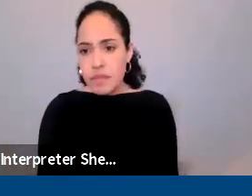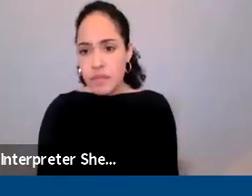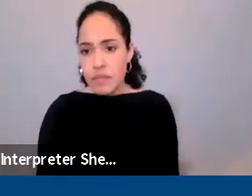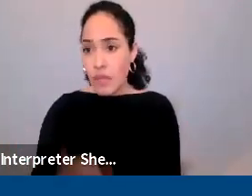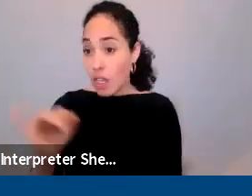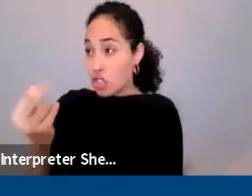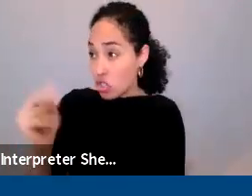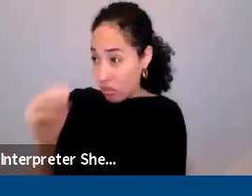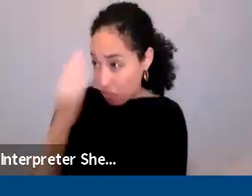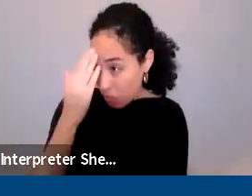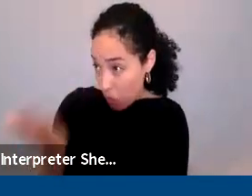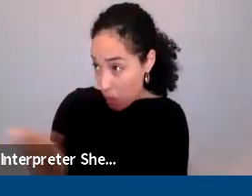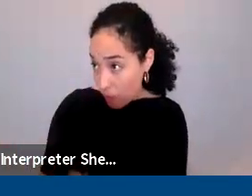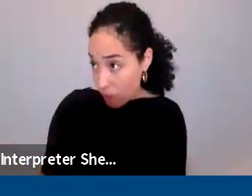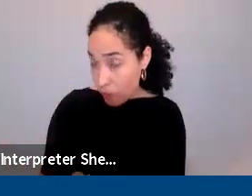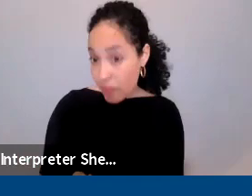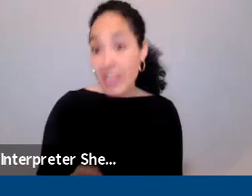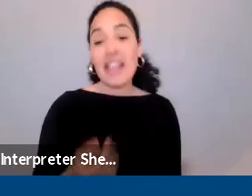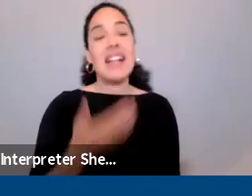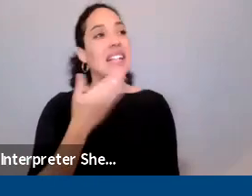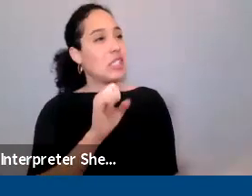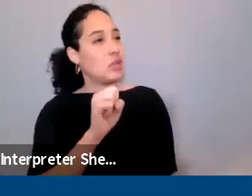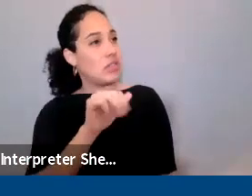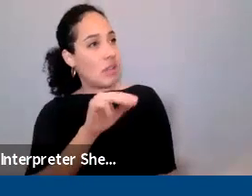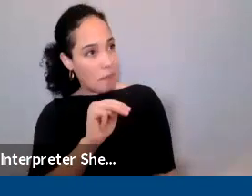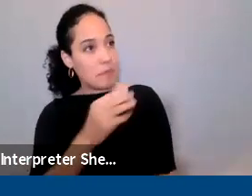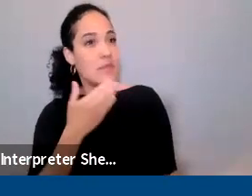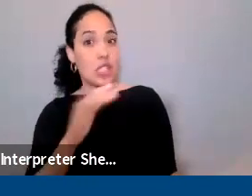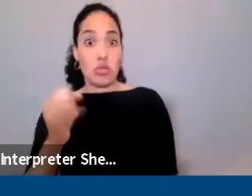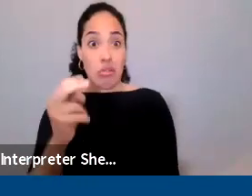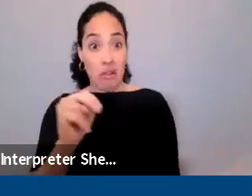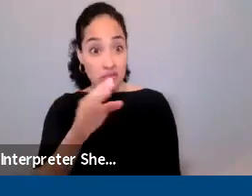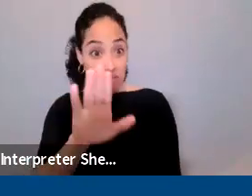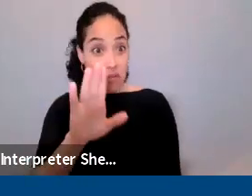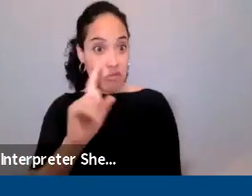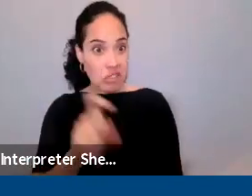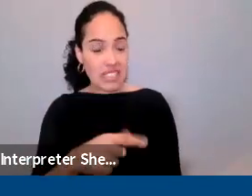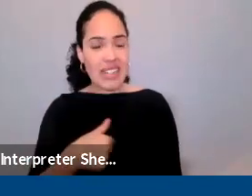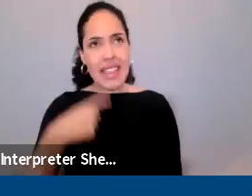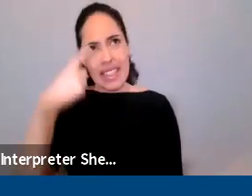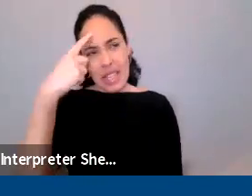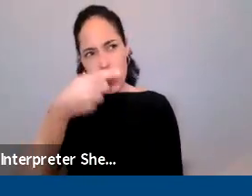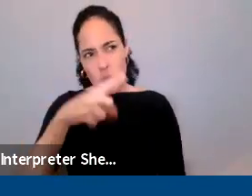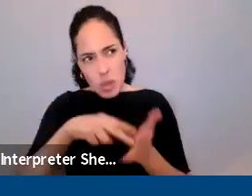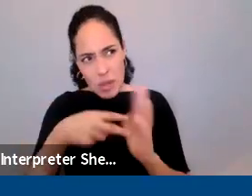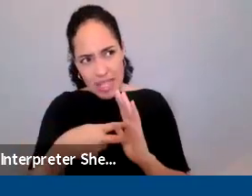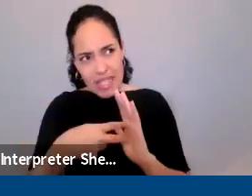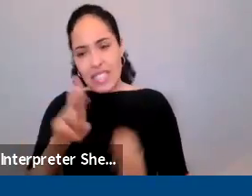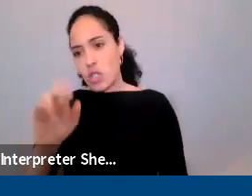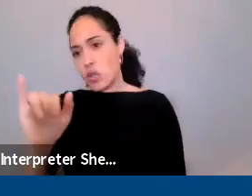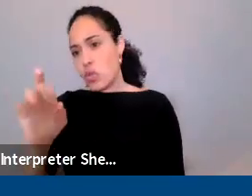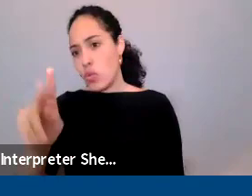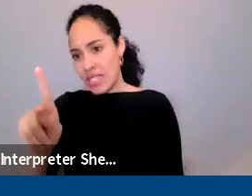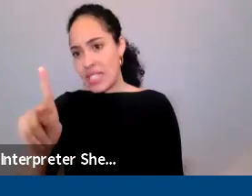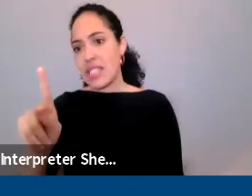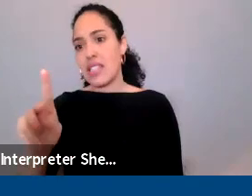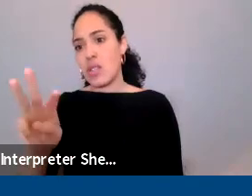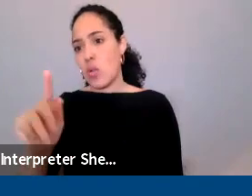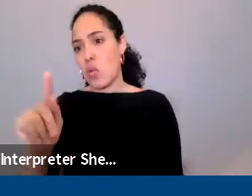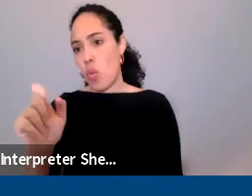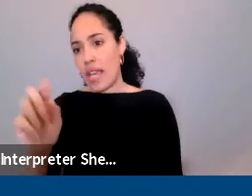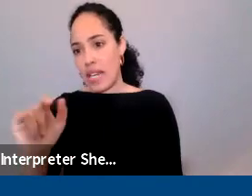Thank you, Sam, and thank you, John, for your question. I believe what you're referring to is Risk Rating 2.0, which is being rolled out on